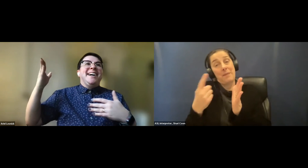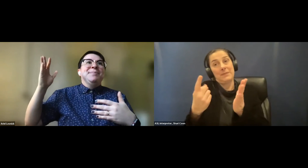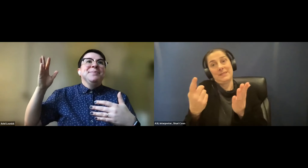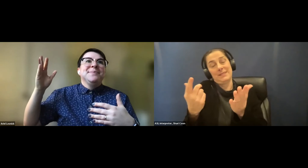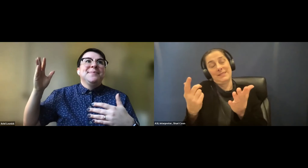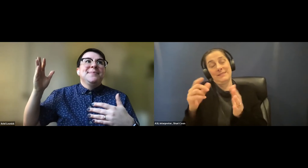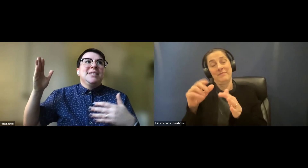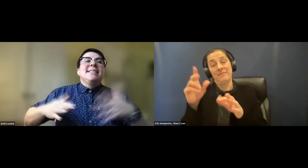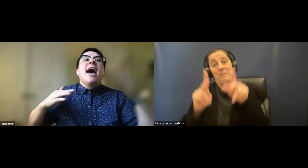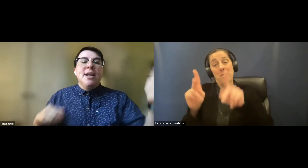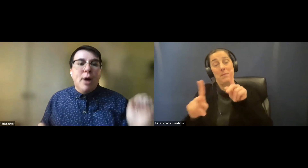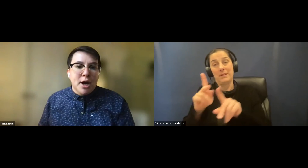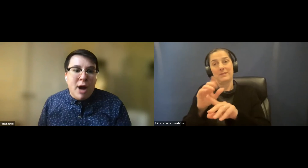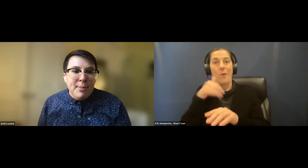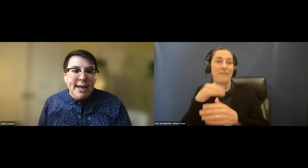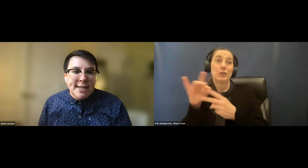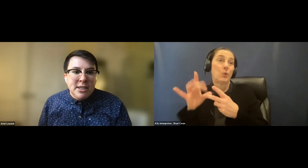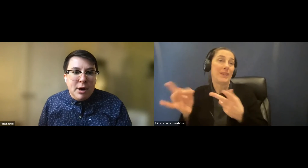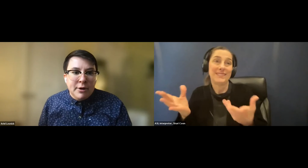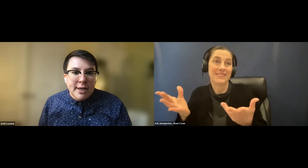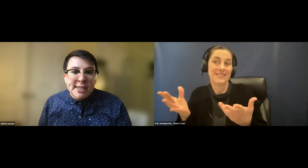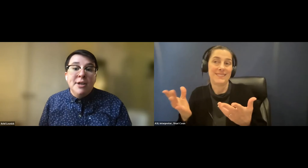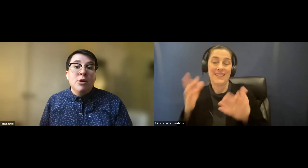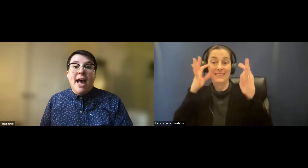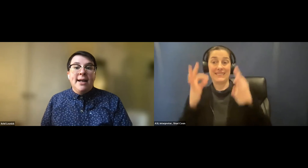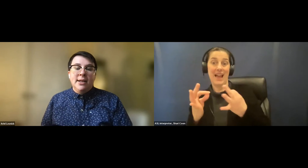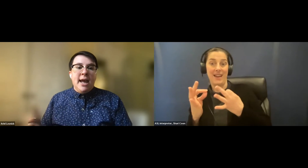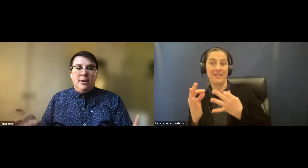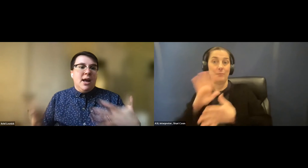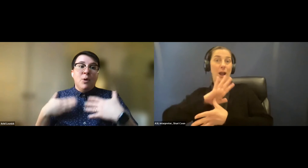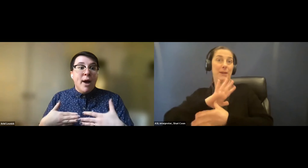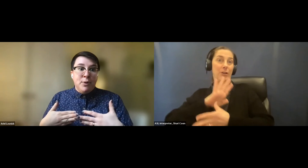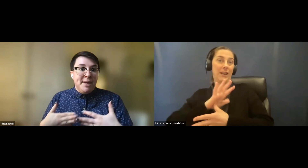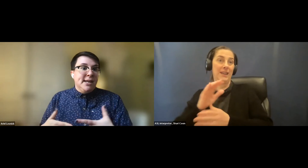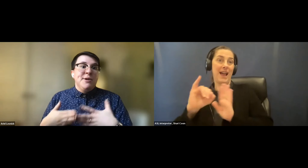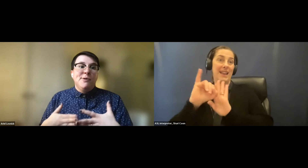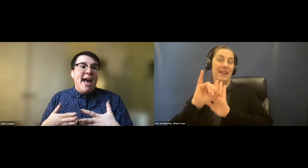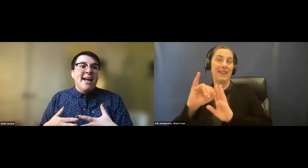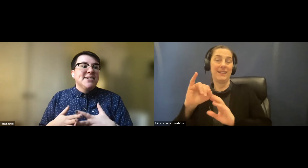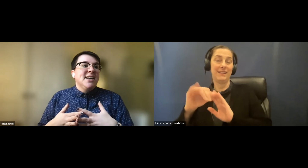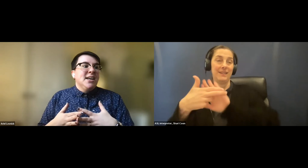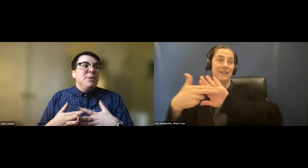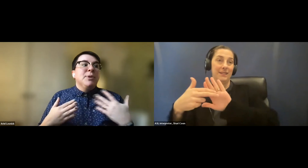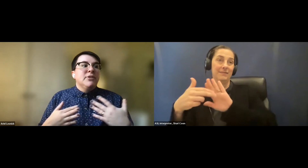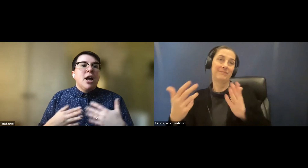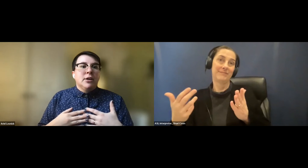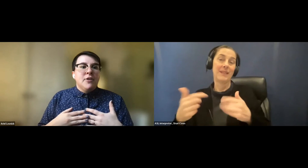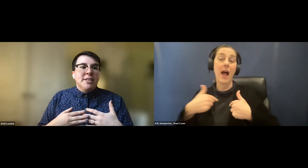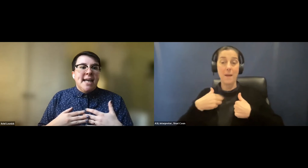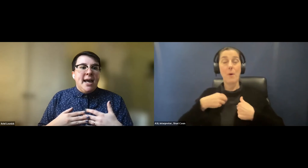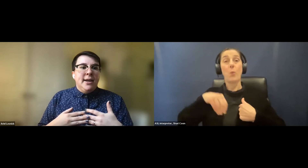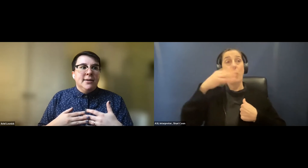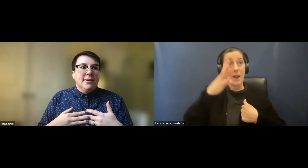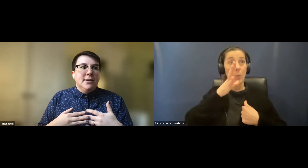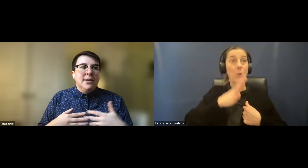to decide what our primary identity marker is. And I know that, again, I'm a white woman. I know that people of color